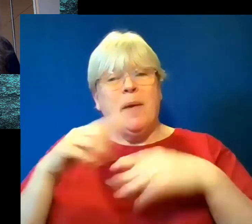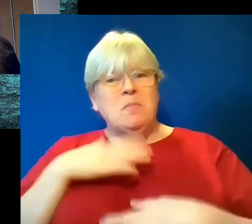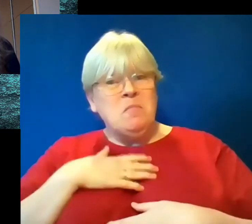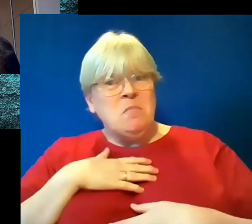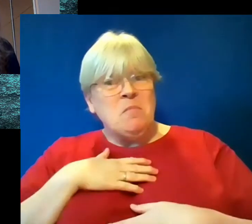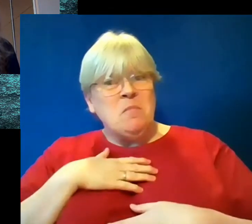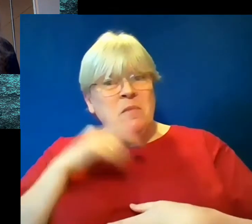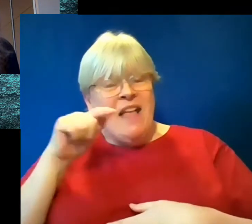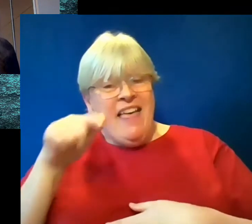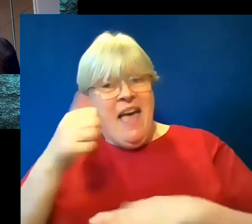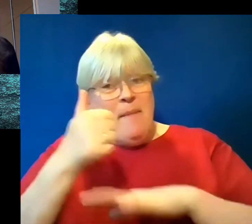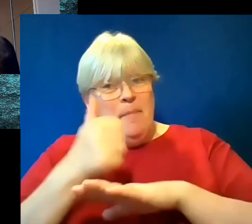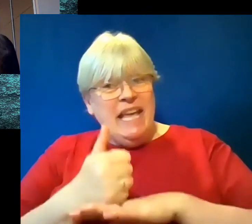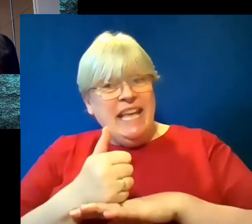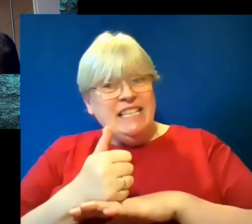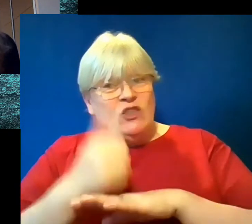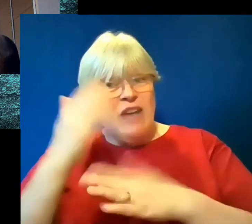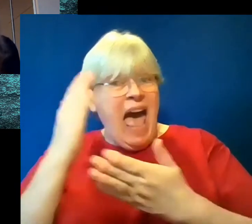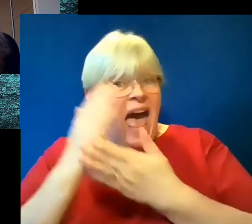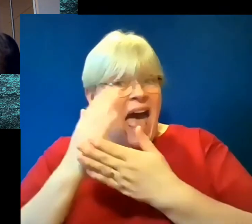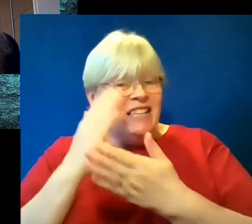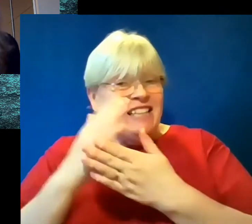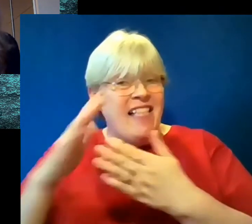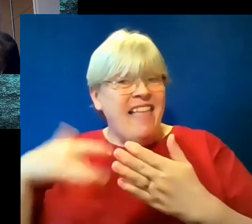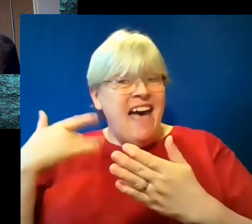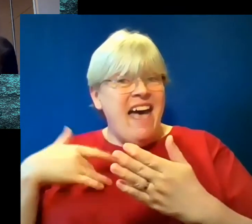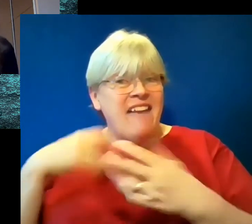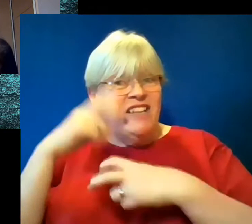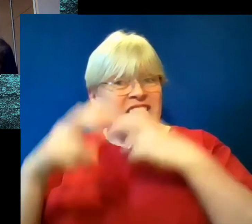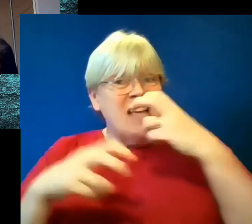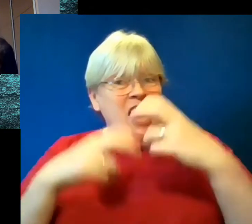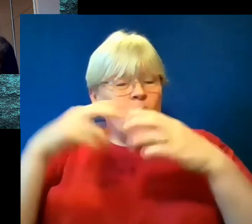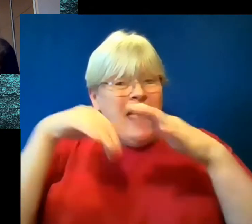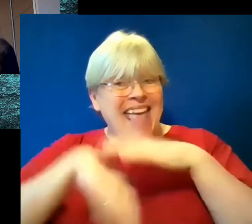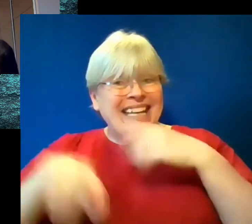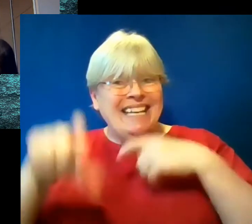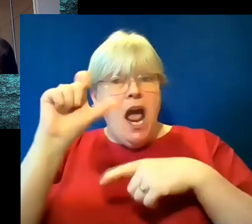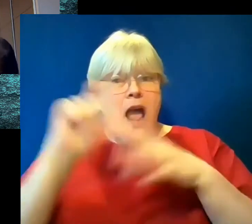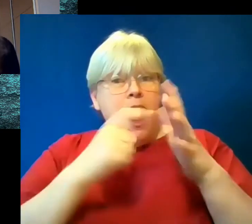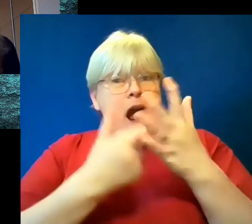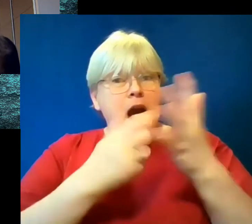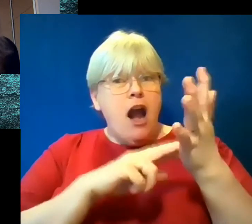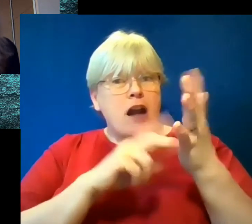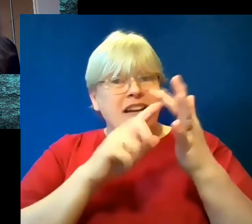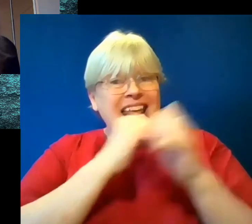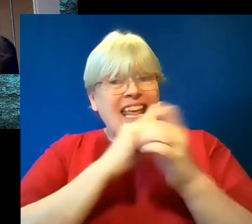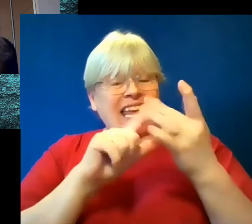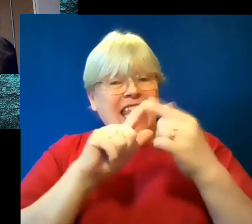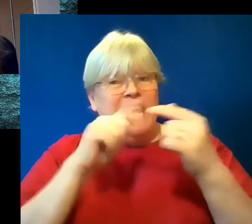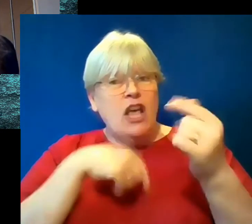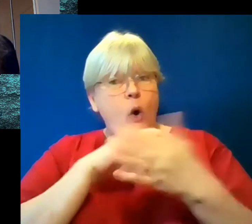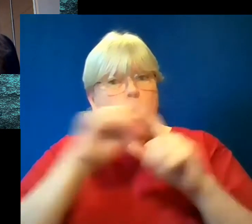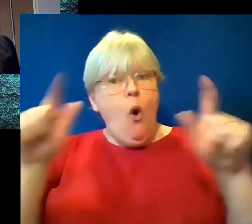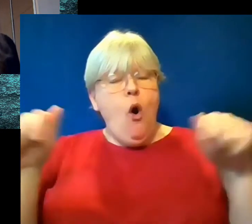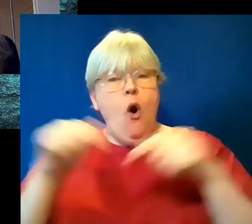is based on actuality, that the circus did move into the Carnegie Hall in the 20s. It really did.